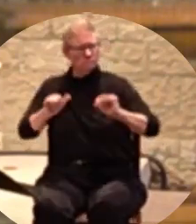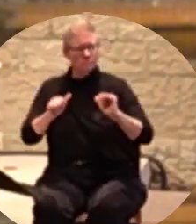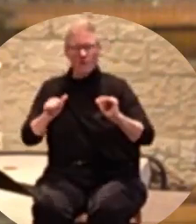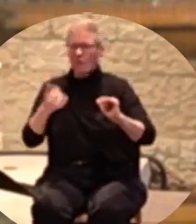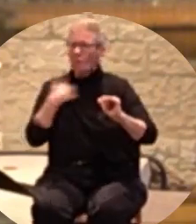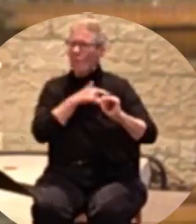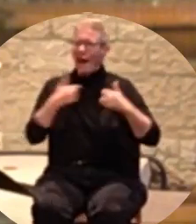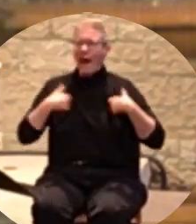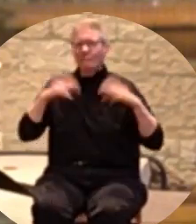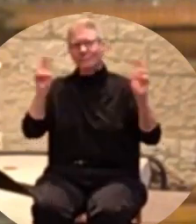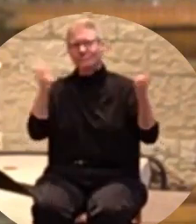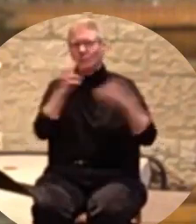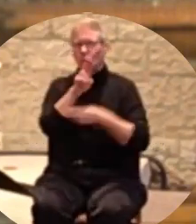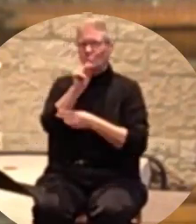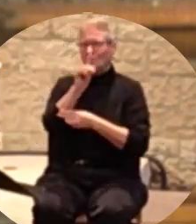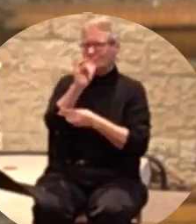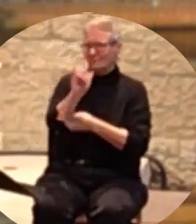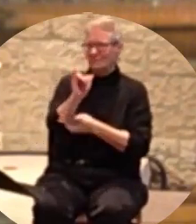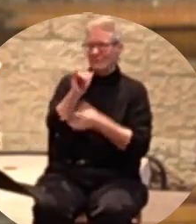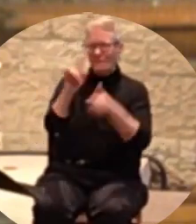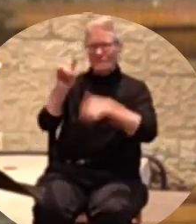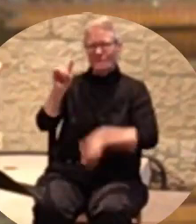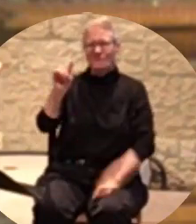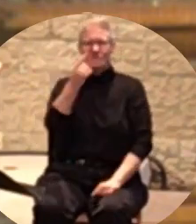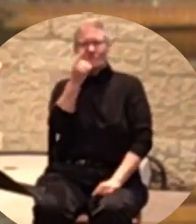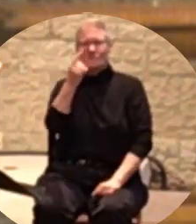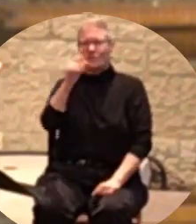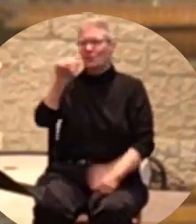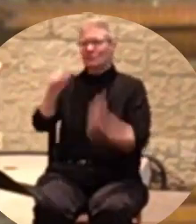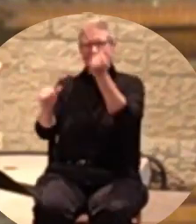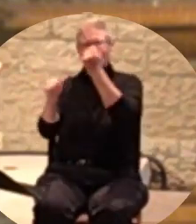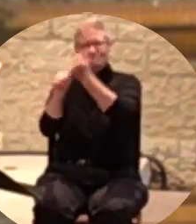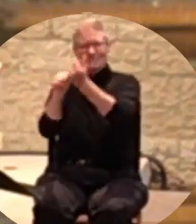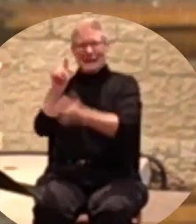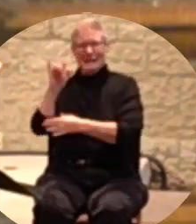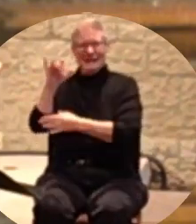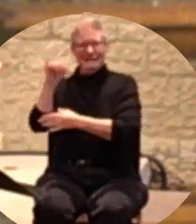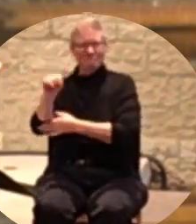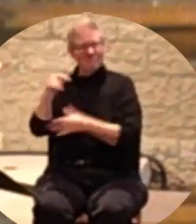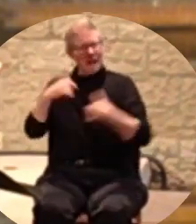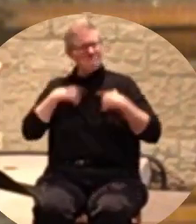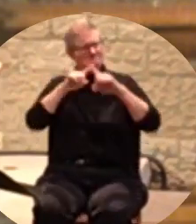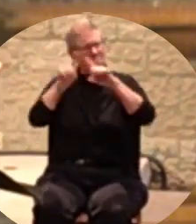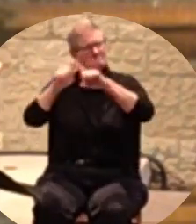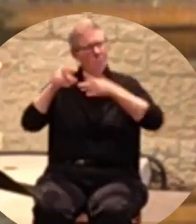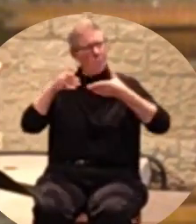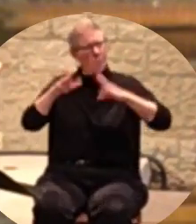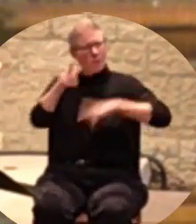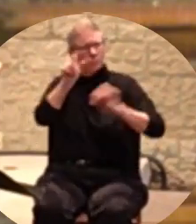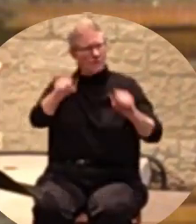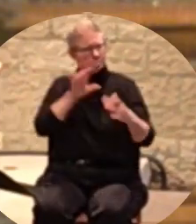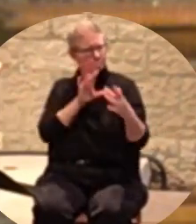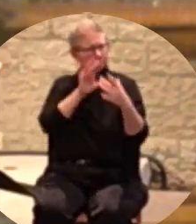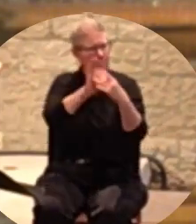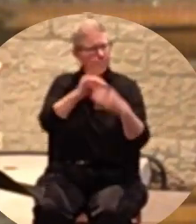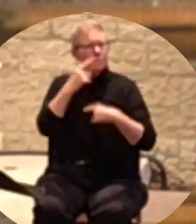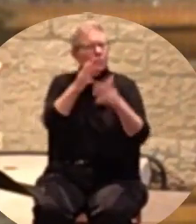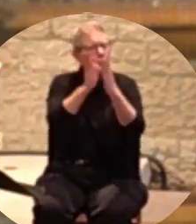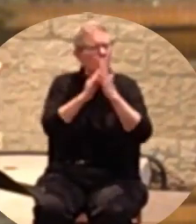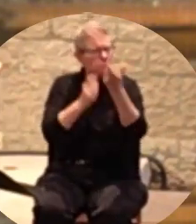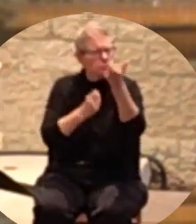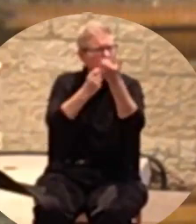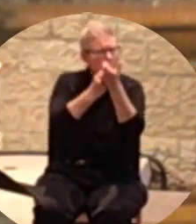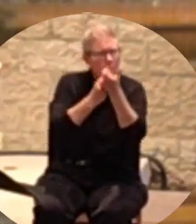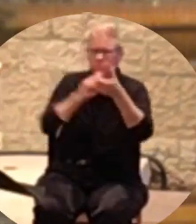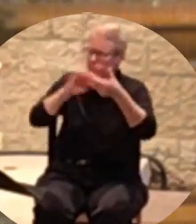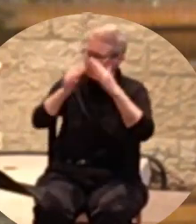a variety of new and time-tested ways that you can reach out for prayerful support and community connection. So